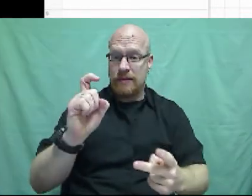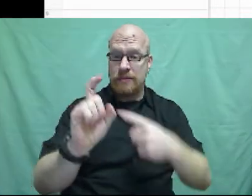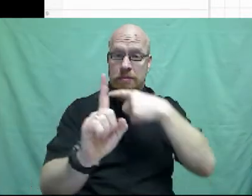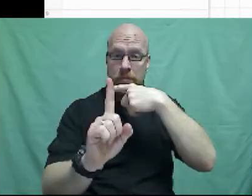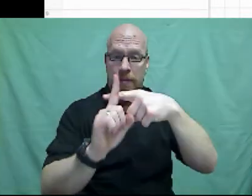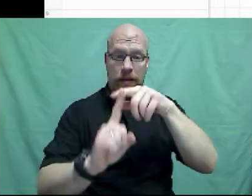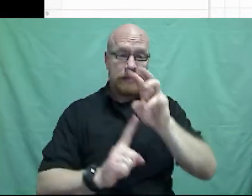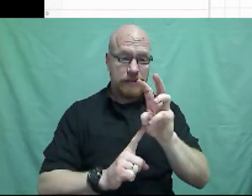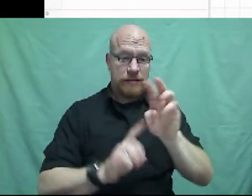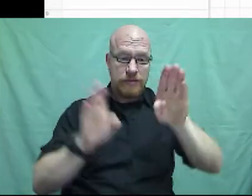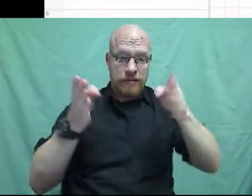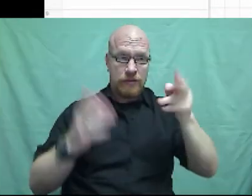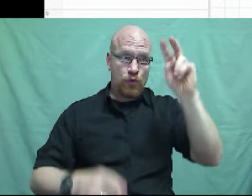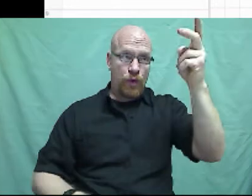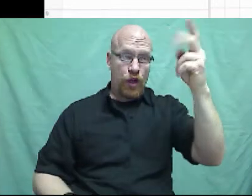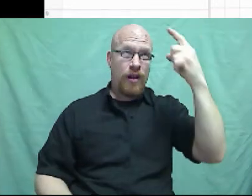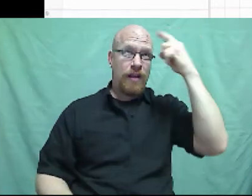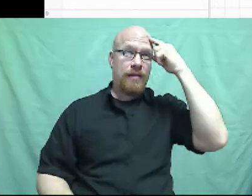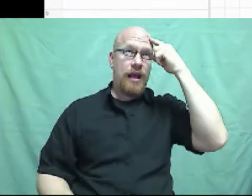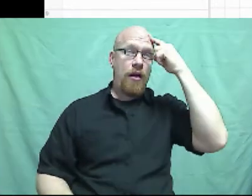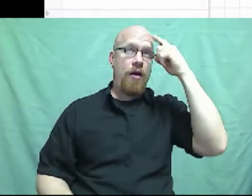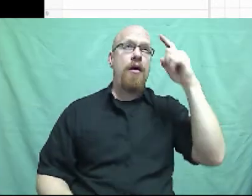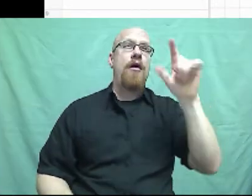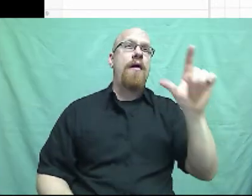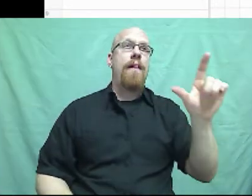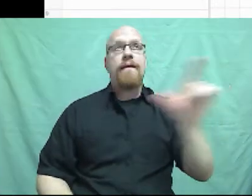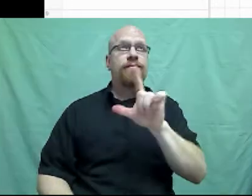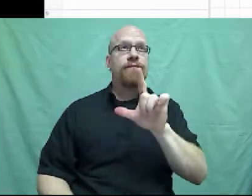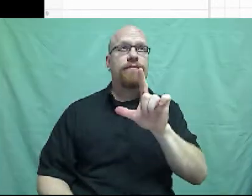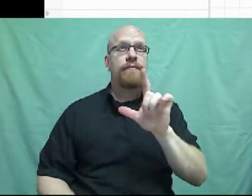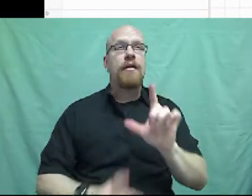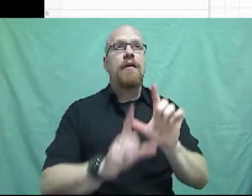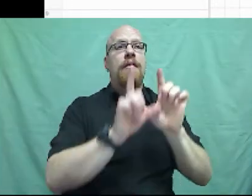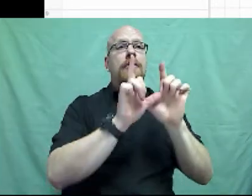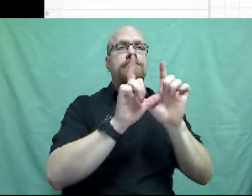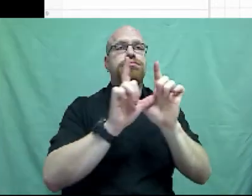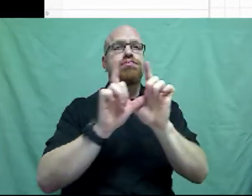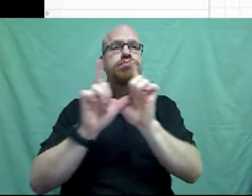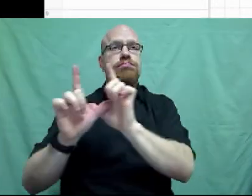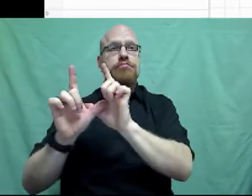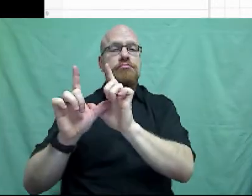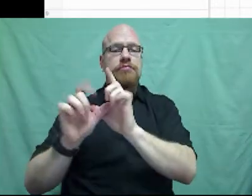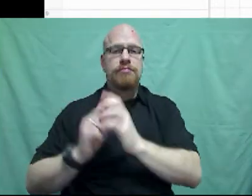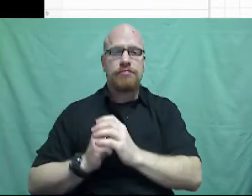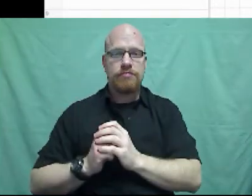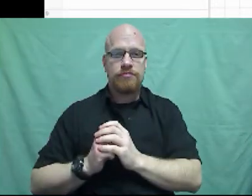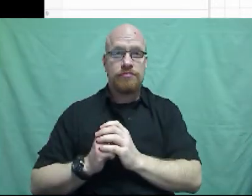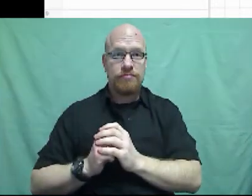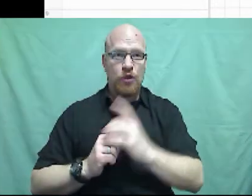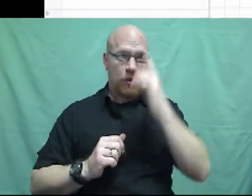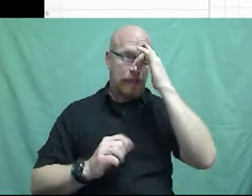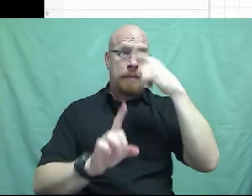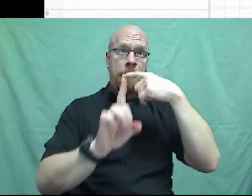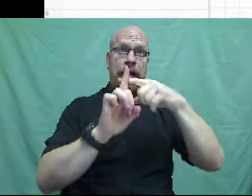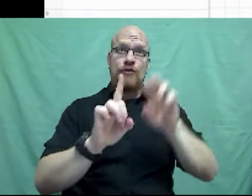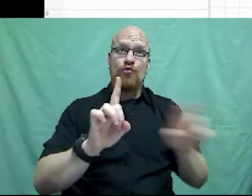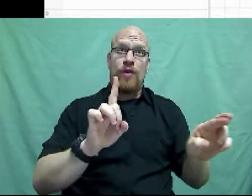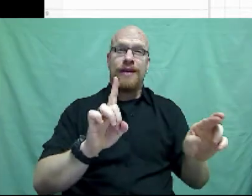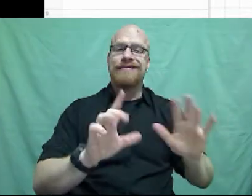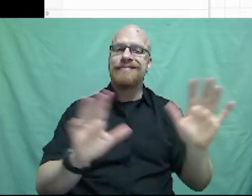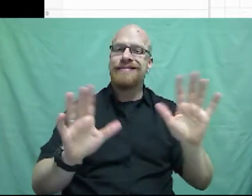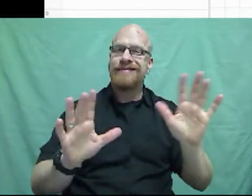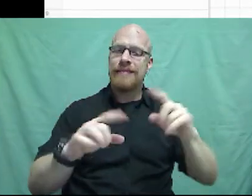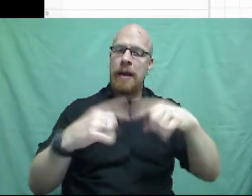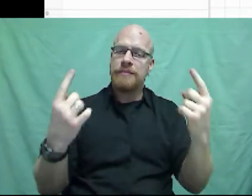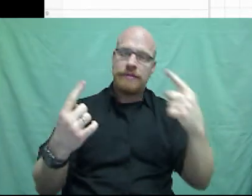they're the same graph. The blue graph and the black graph. X plus 6 quantity squared. We have to think of that as